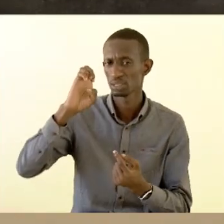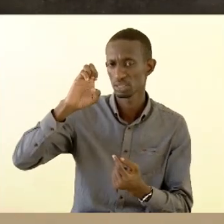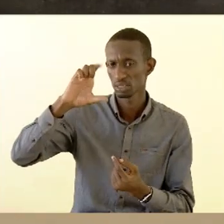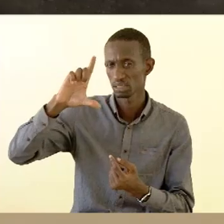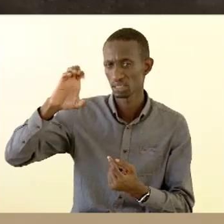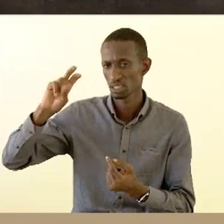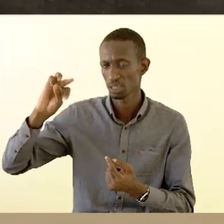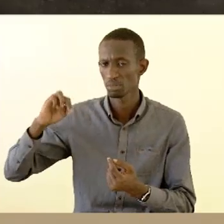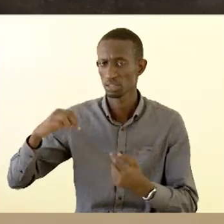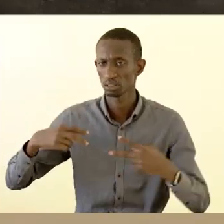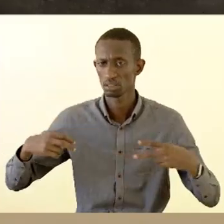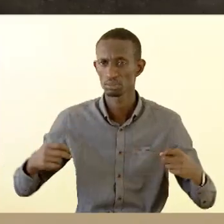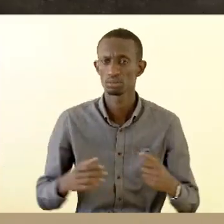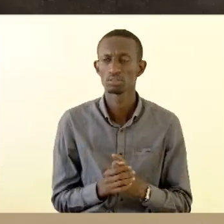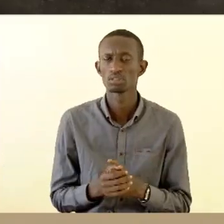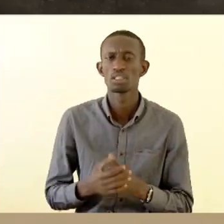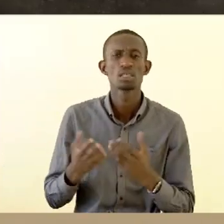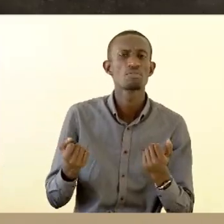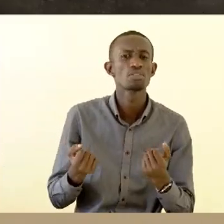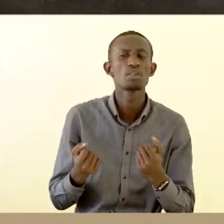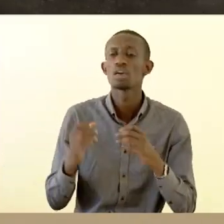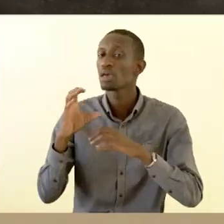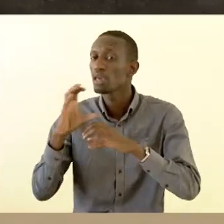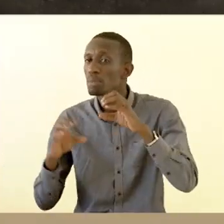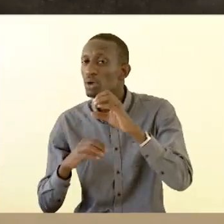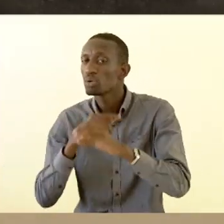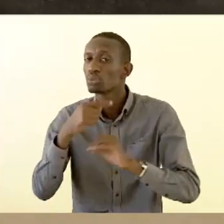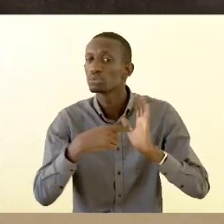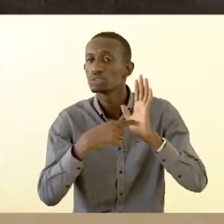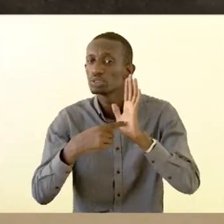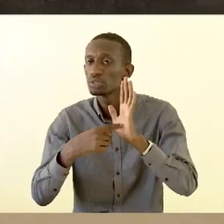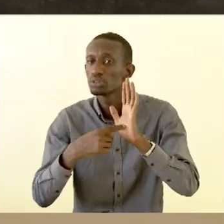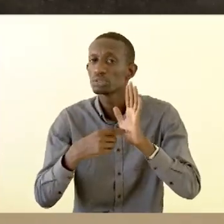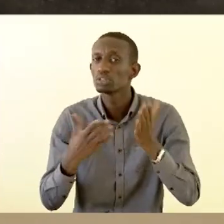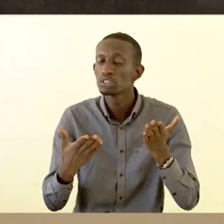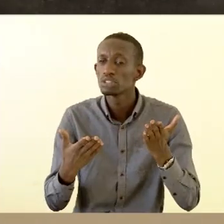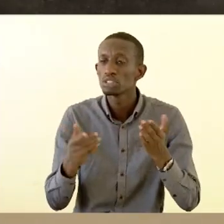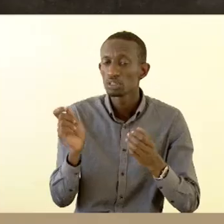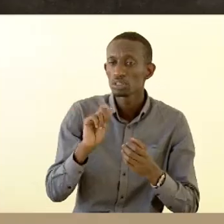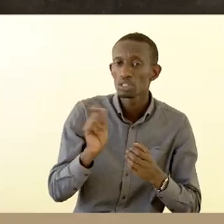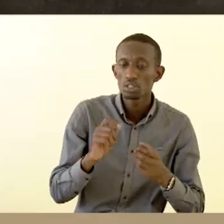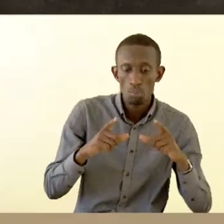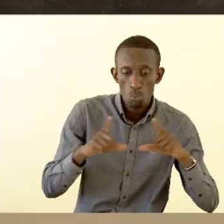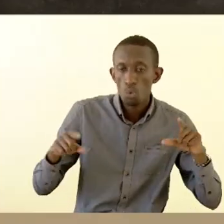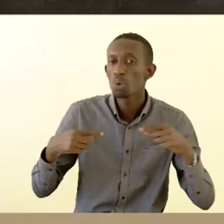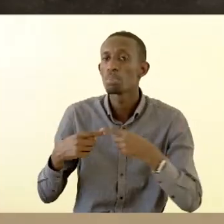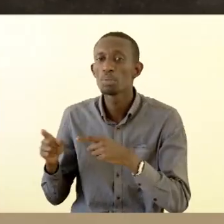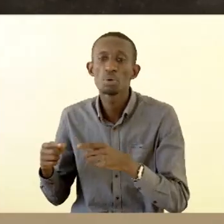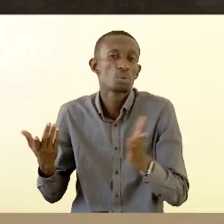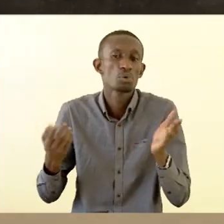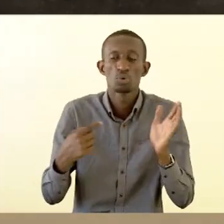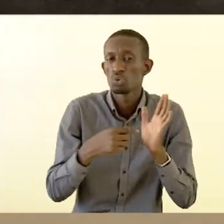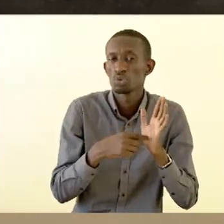have their chemical symbols derived from the names which are in other languages, like the Greek or the Latin.